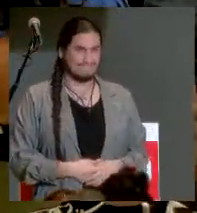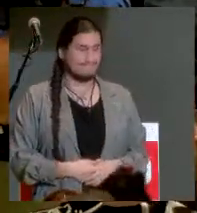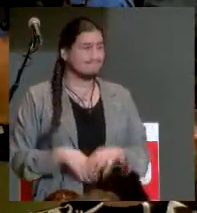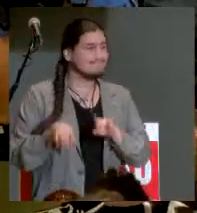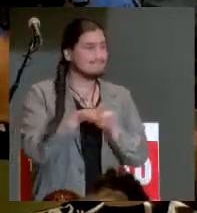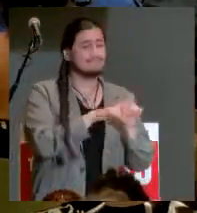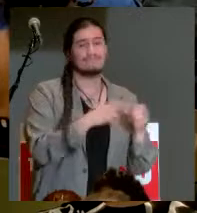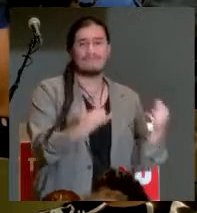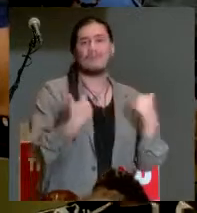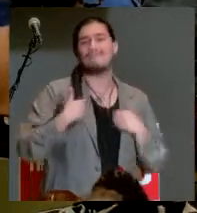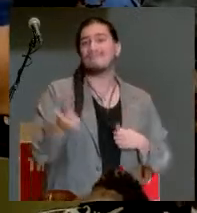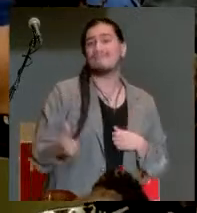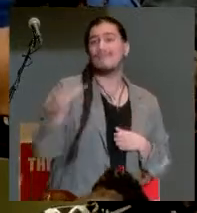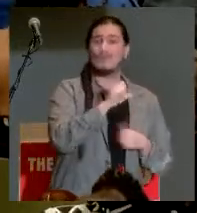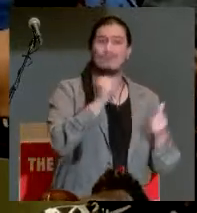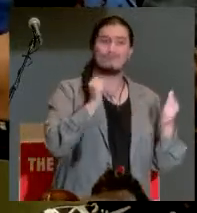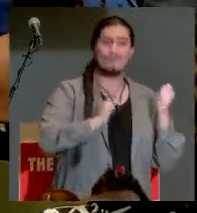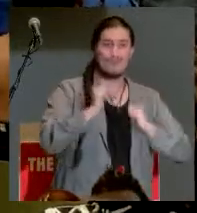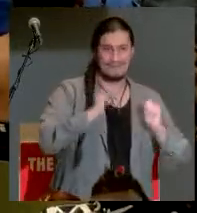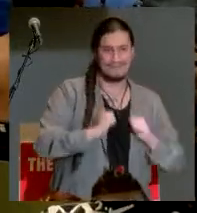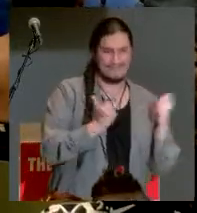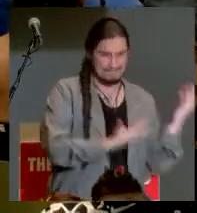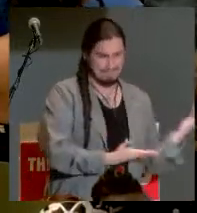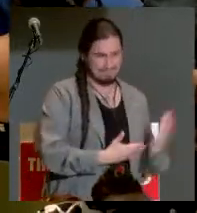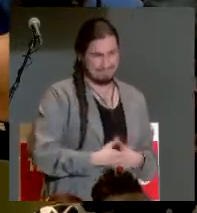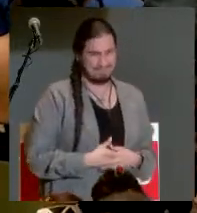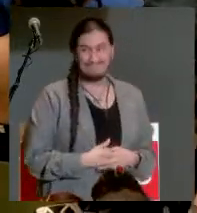And now we have another performance.